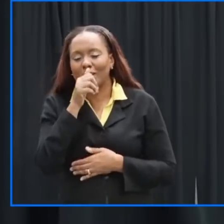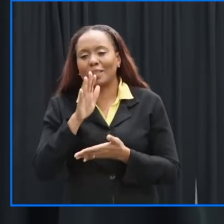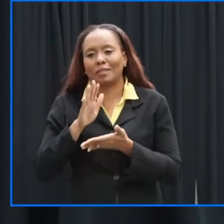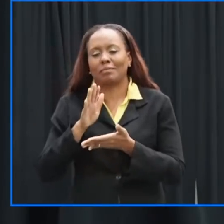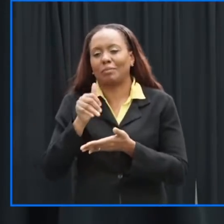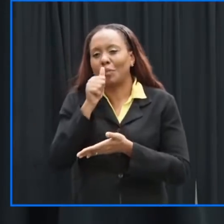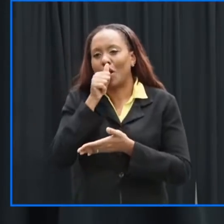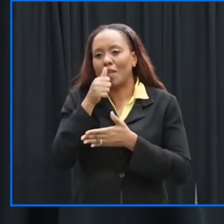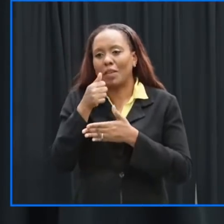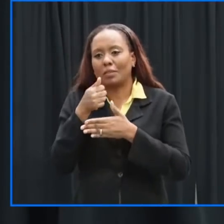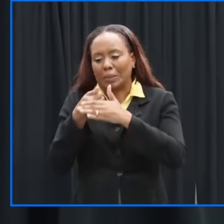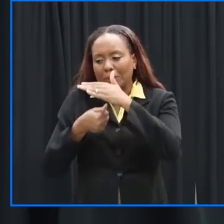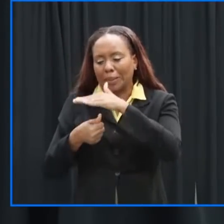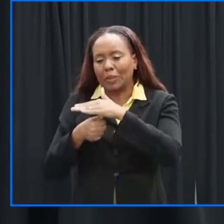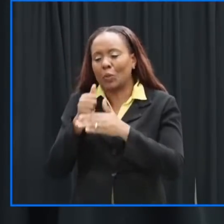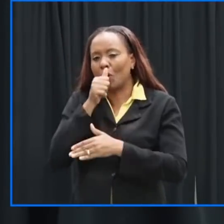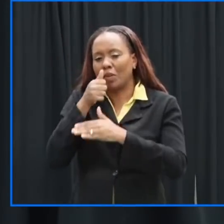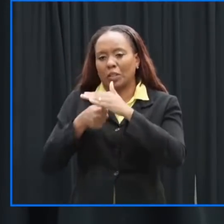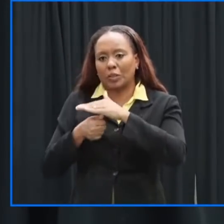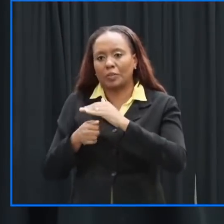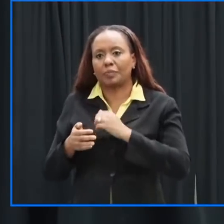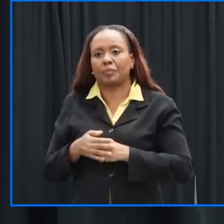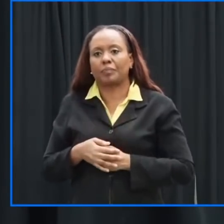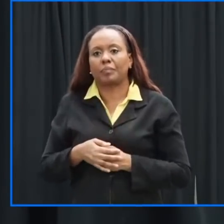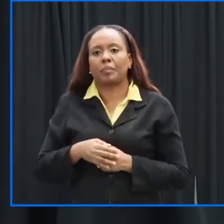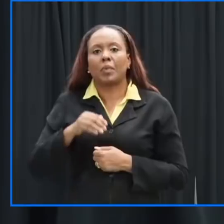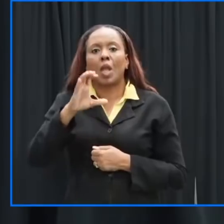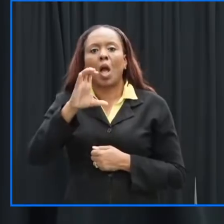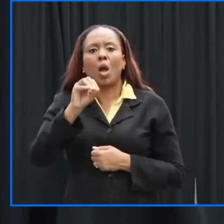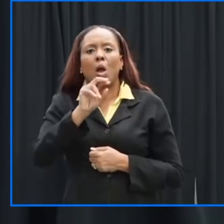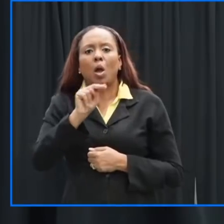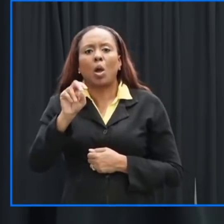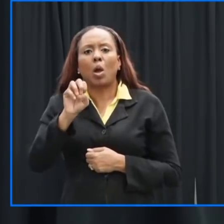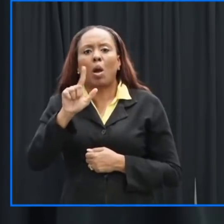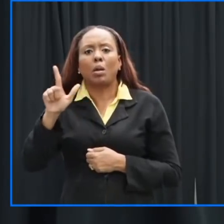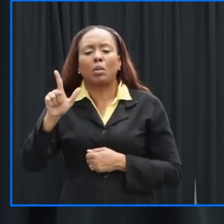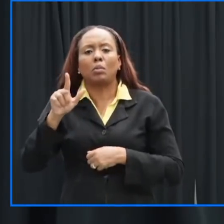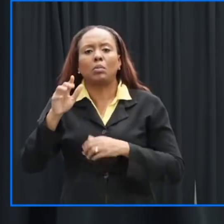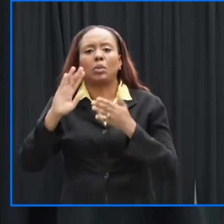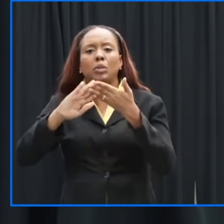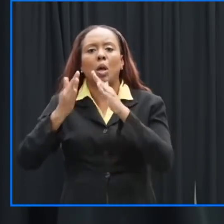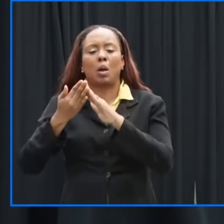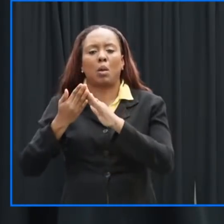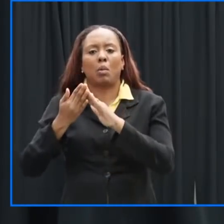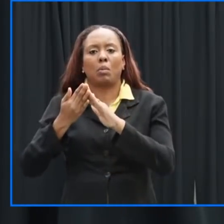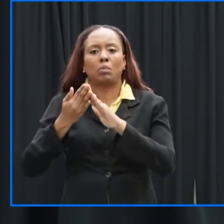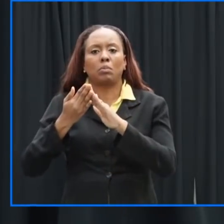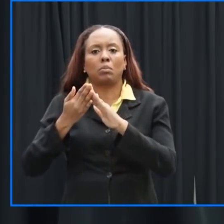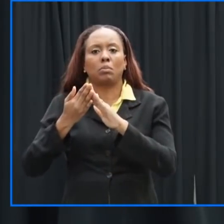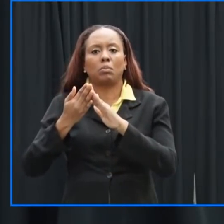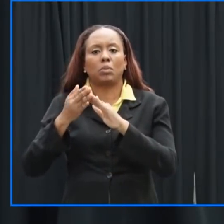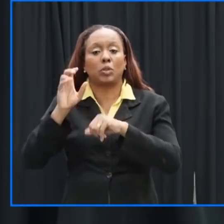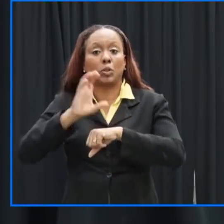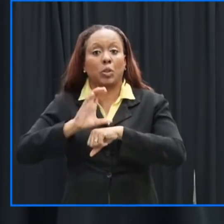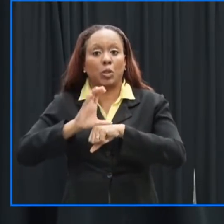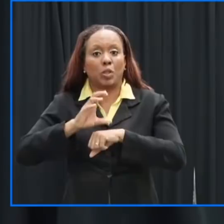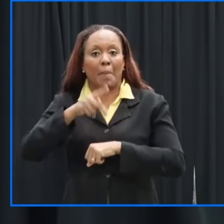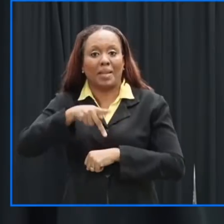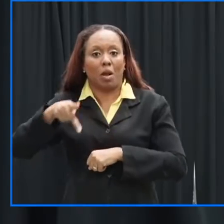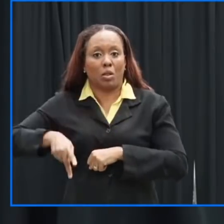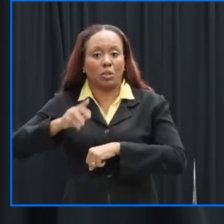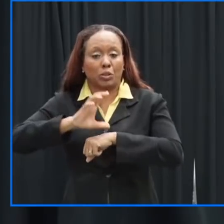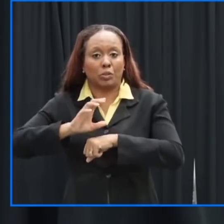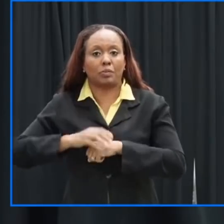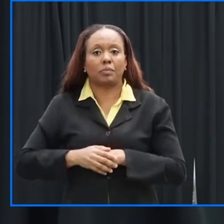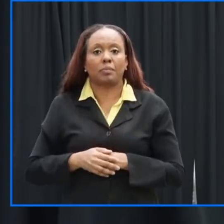other than the ones that I called earlier, Connell Town Pentecostal House of Prayer in St. Lucie. We have in